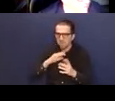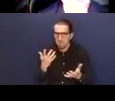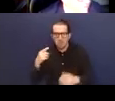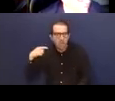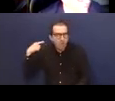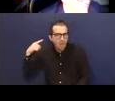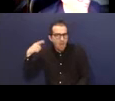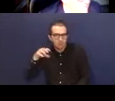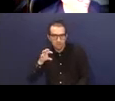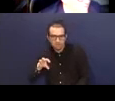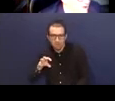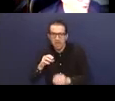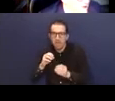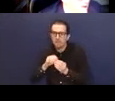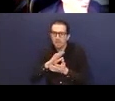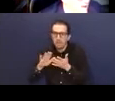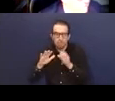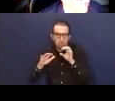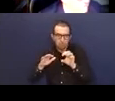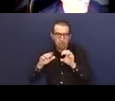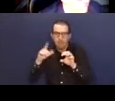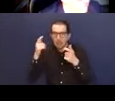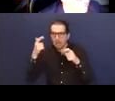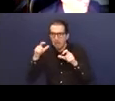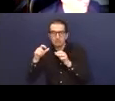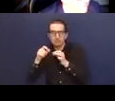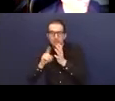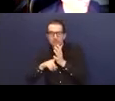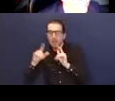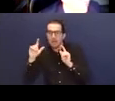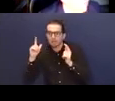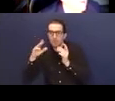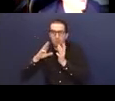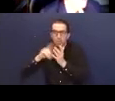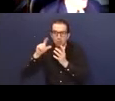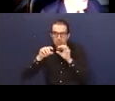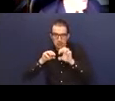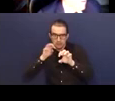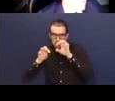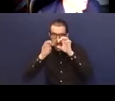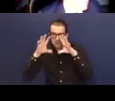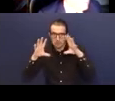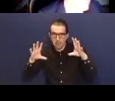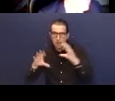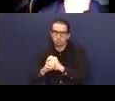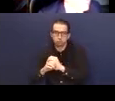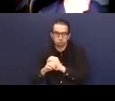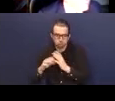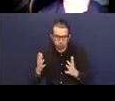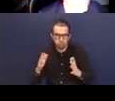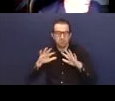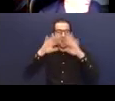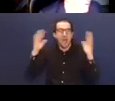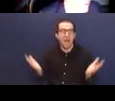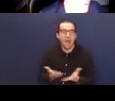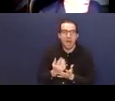London, Birmingham, Glasgow, Leeds, Bristol, Liverpool and Manchester. Globally, there are over 1 billion people with a